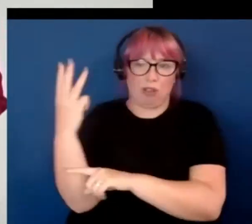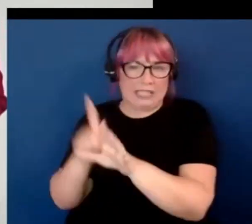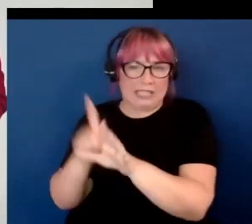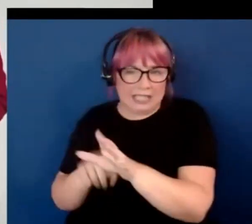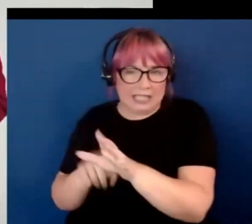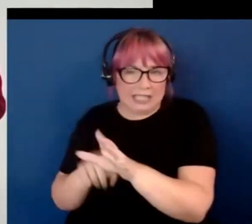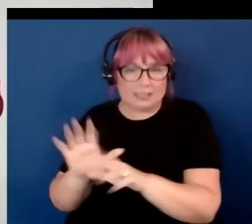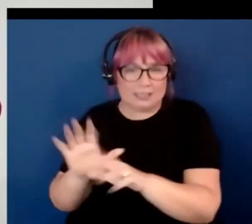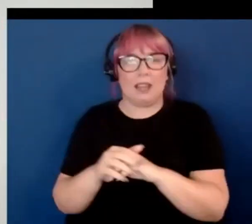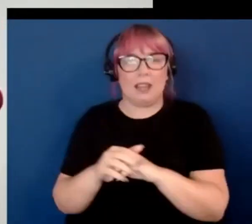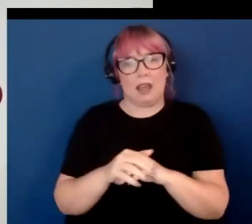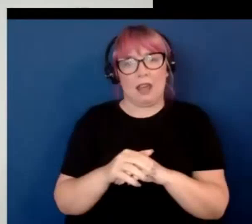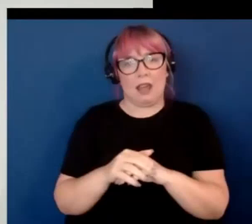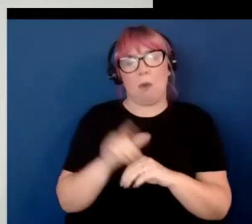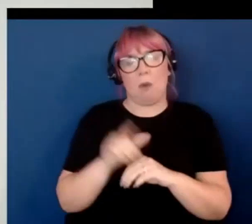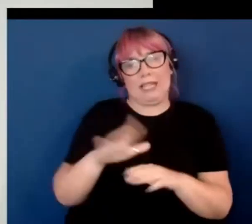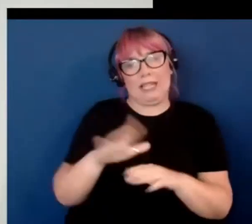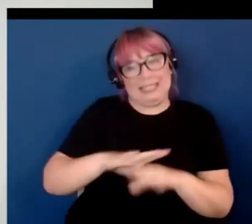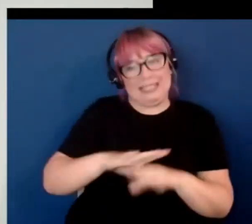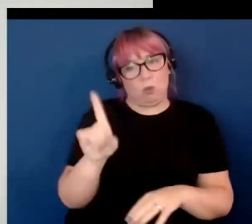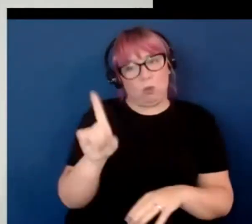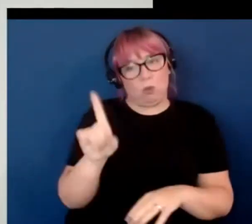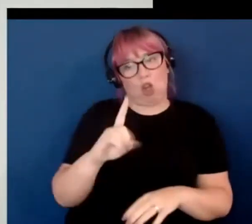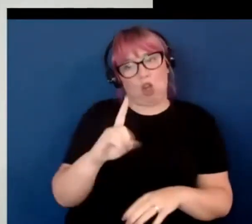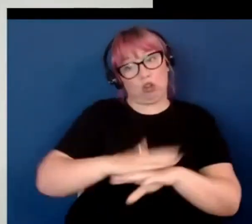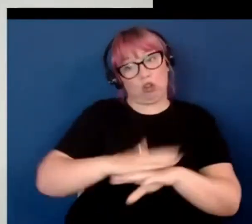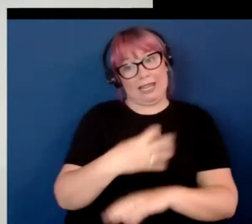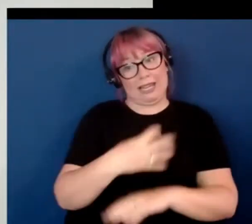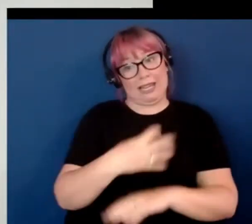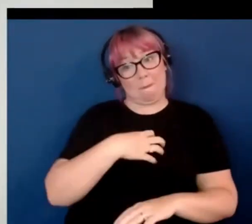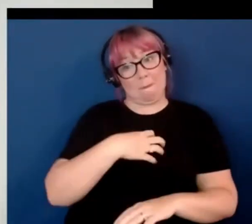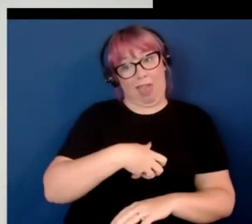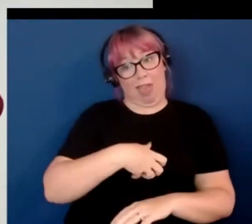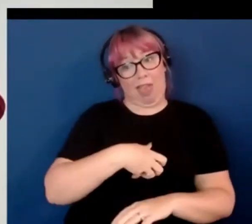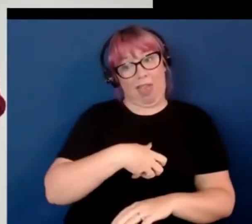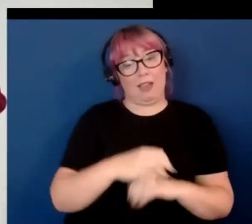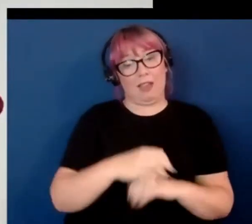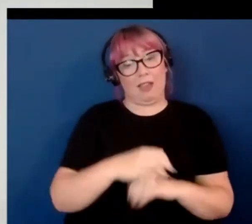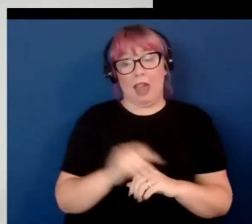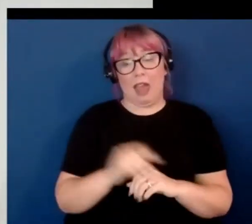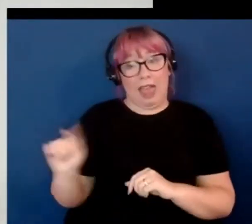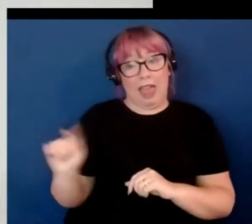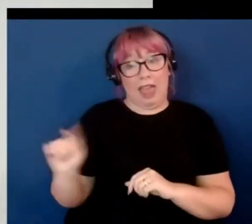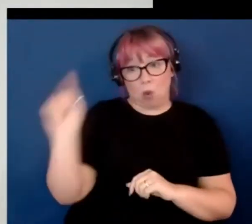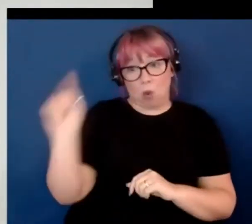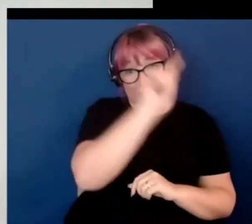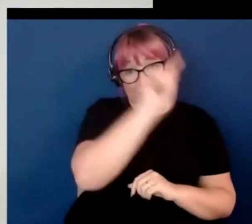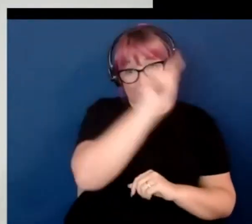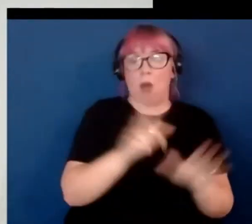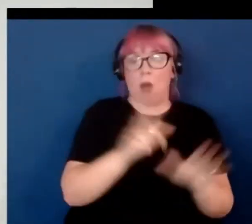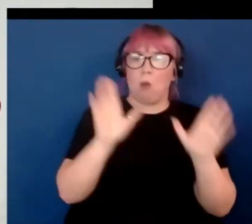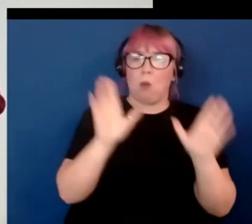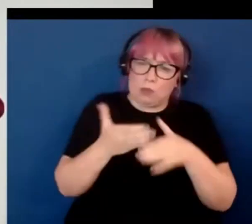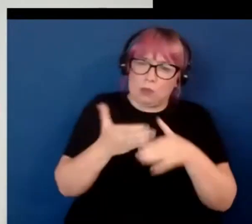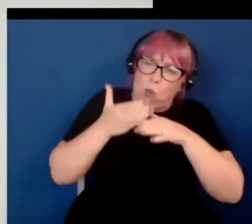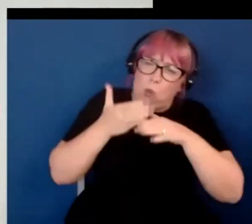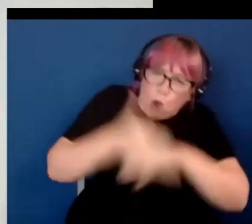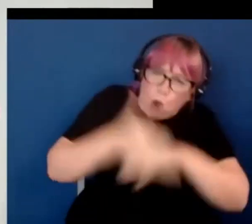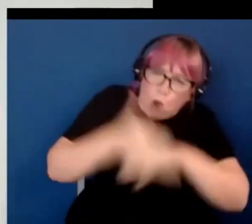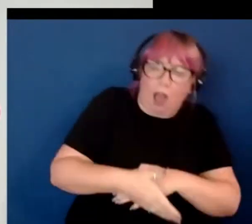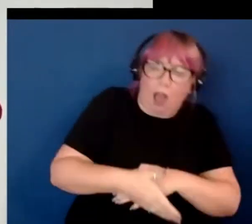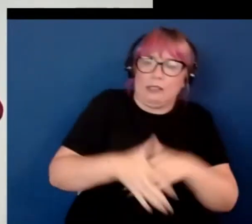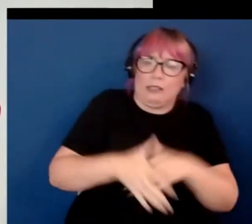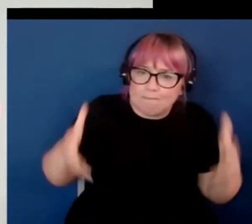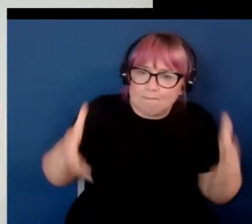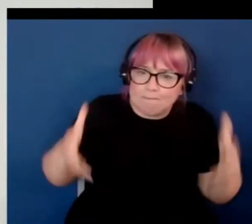mayor. Everywhere in the country, as a party now, we must work harder than ever to build our team. We must support each